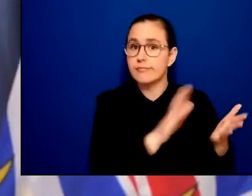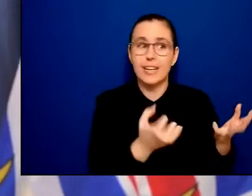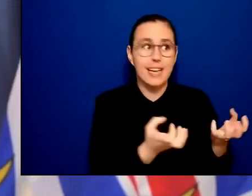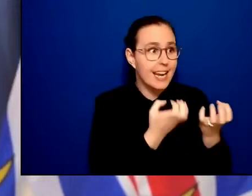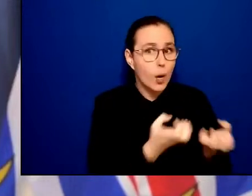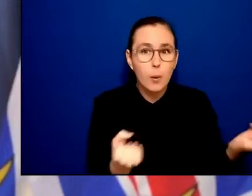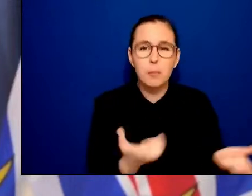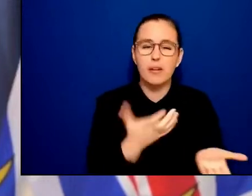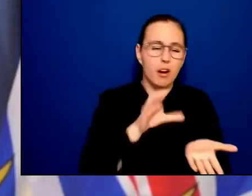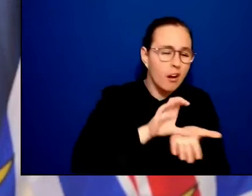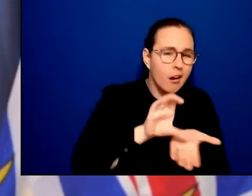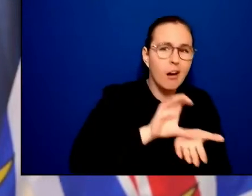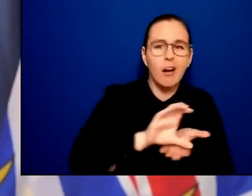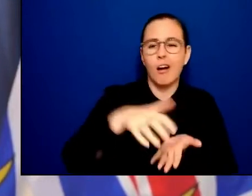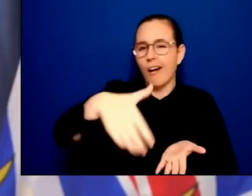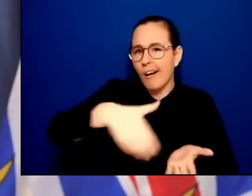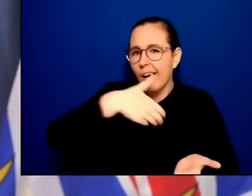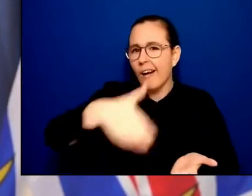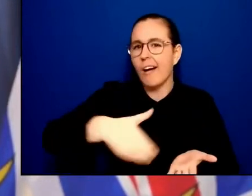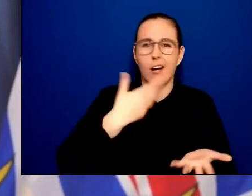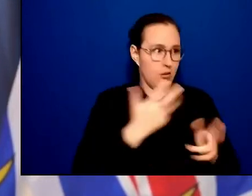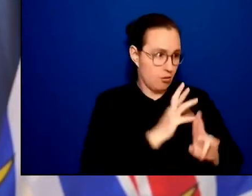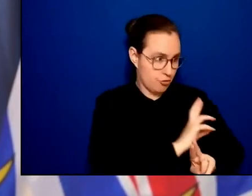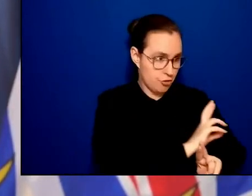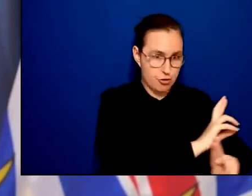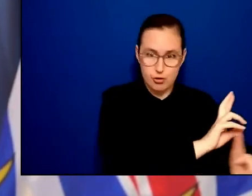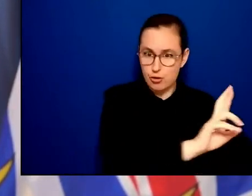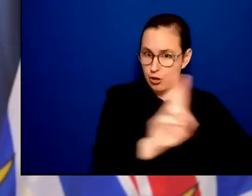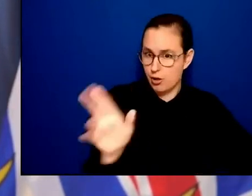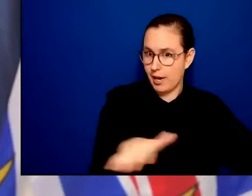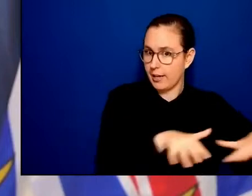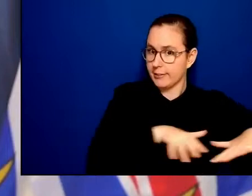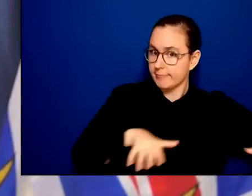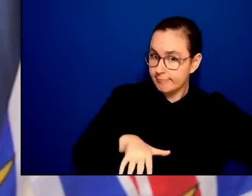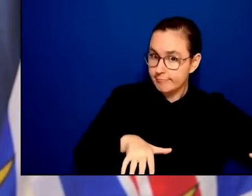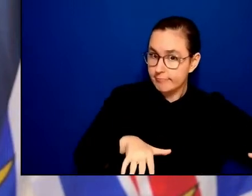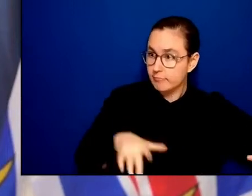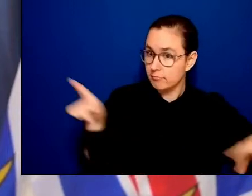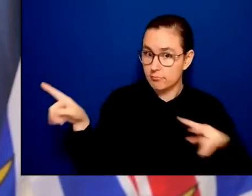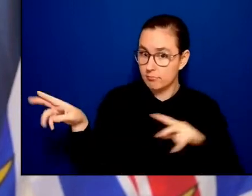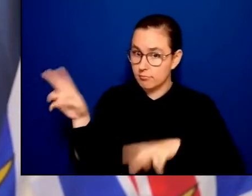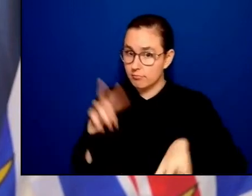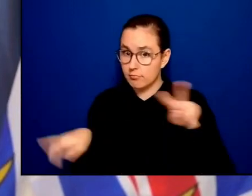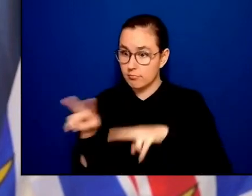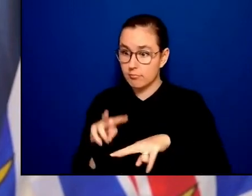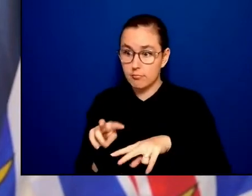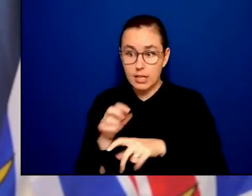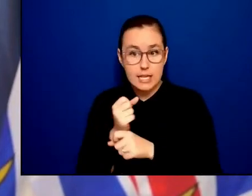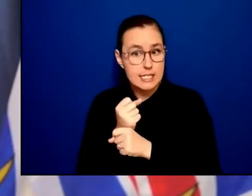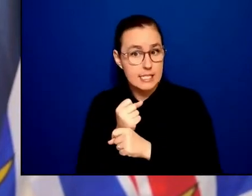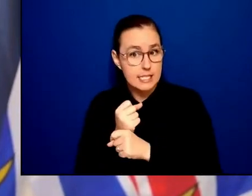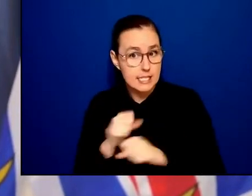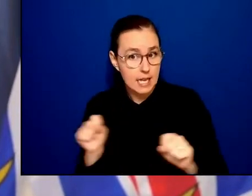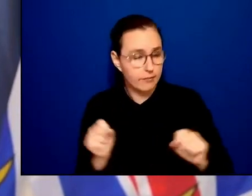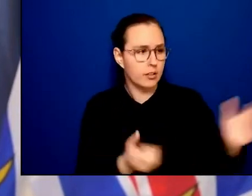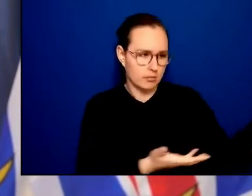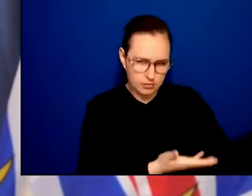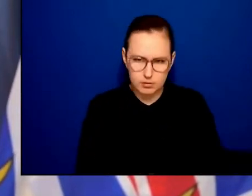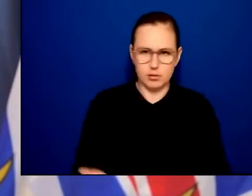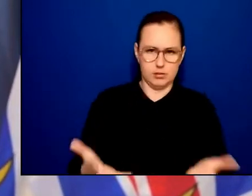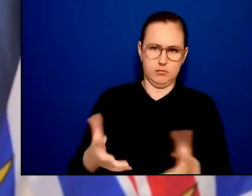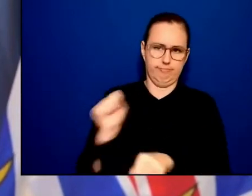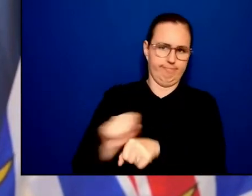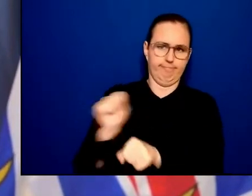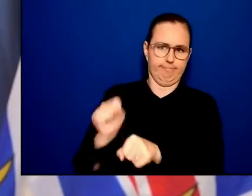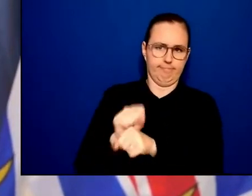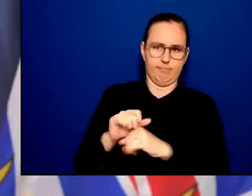safe to do so on many of our highways. We fully recognize how important it is right now in British Columbia to reopen the road connections from